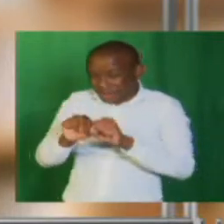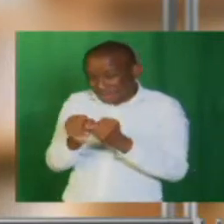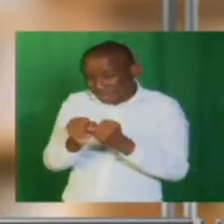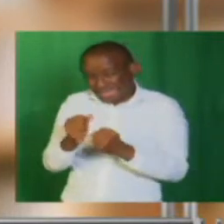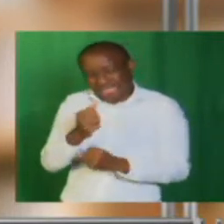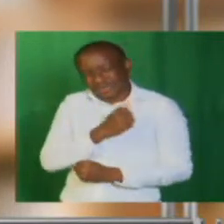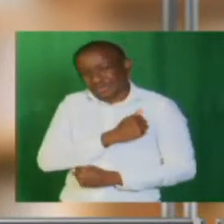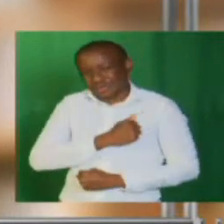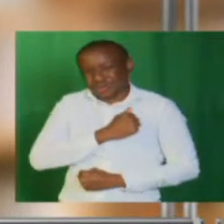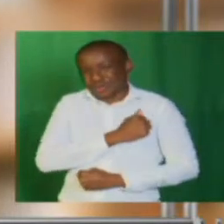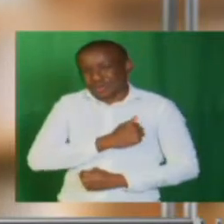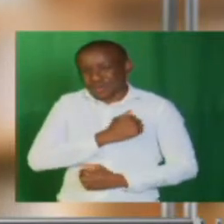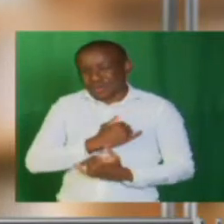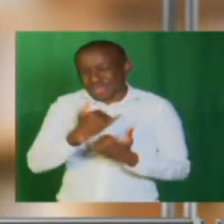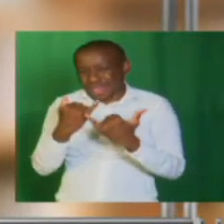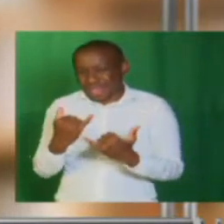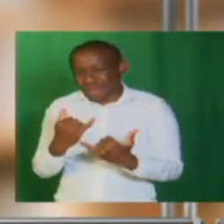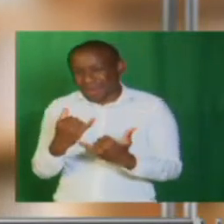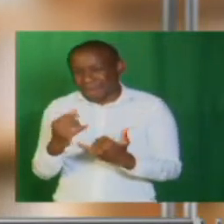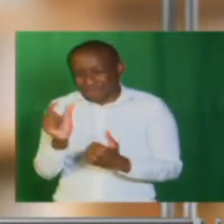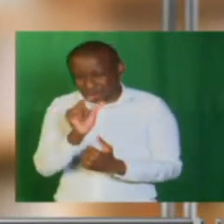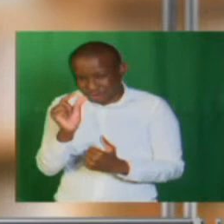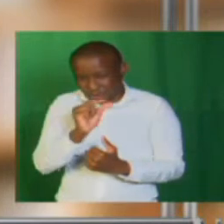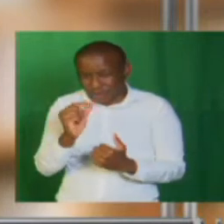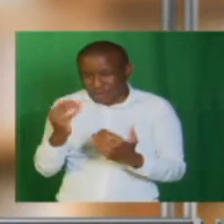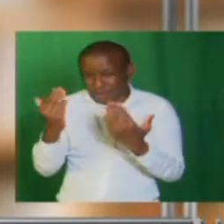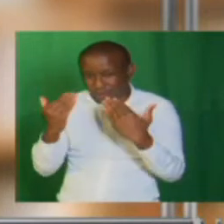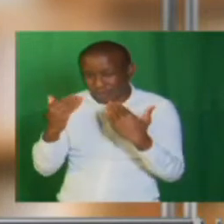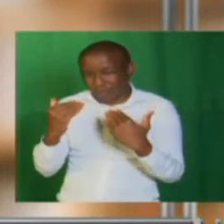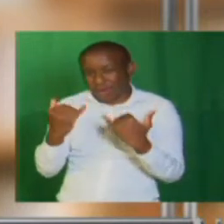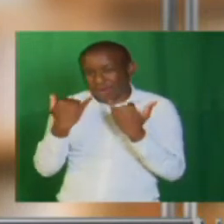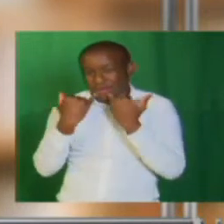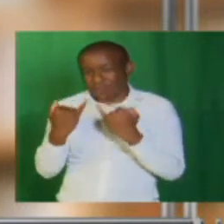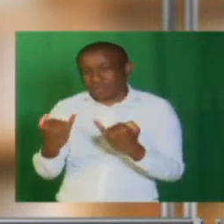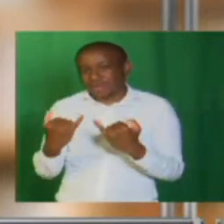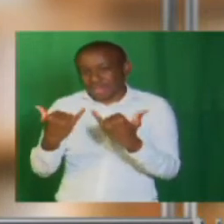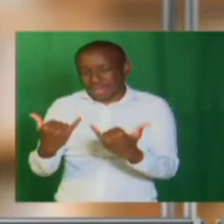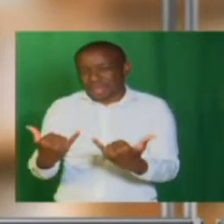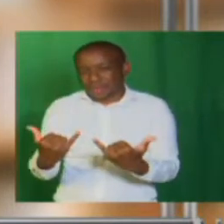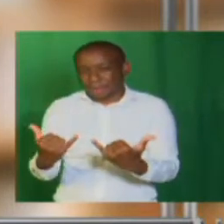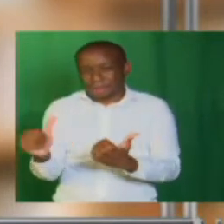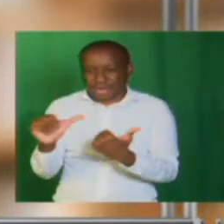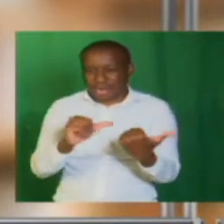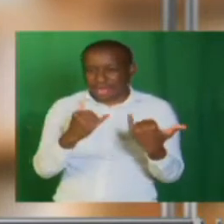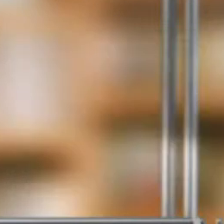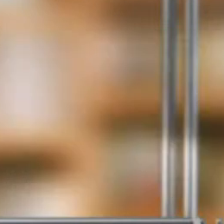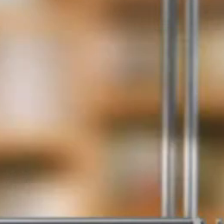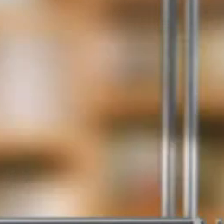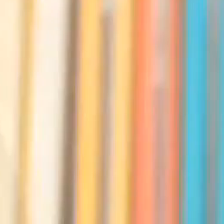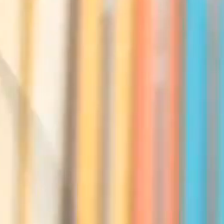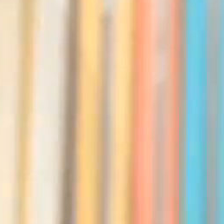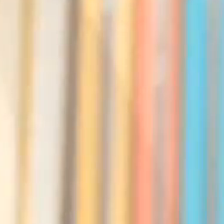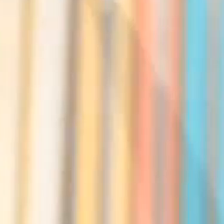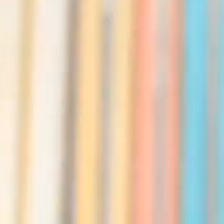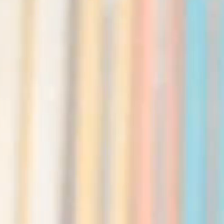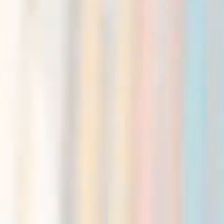home, we apologize for that, but may we please take a little bit, another infomercial break actually. We'll be right back after this.